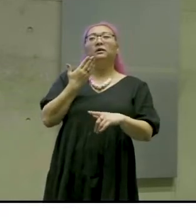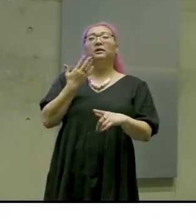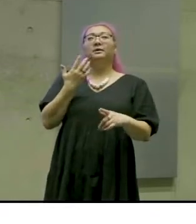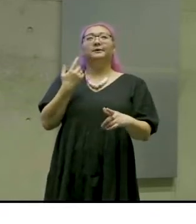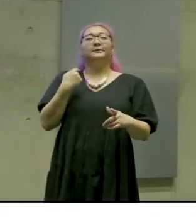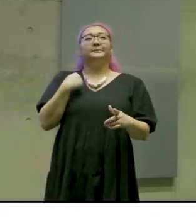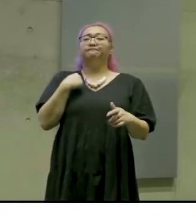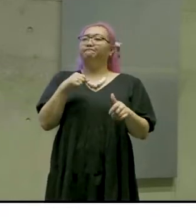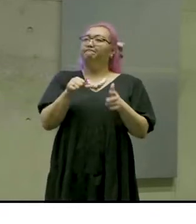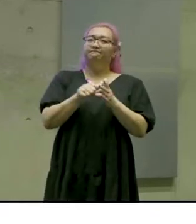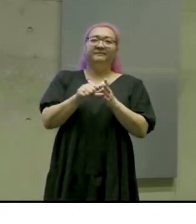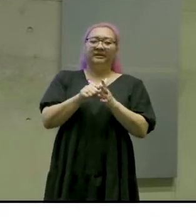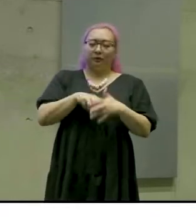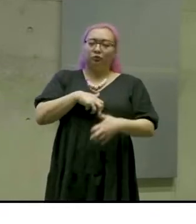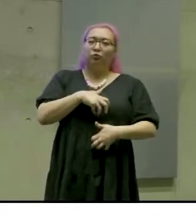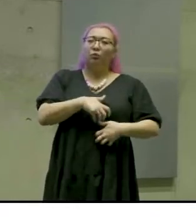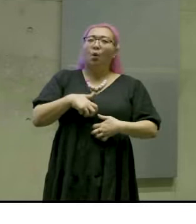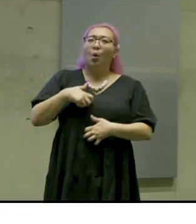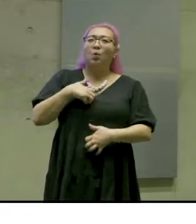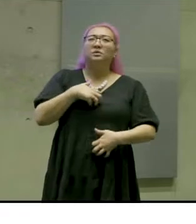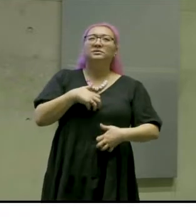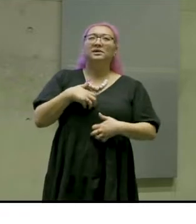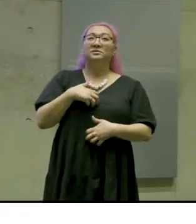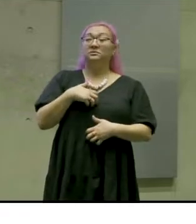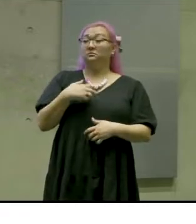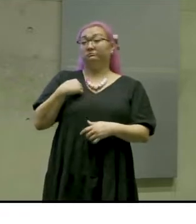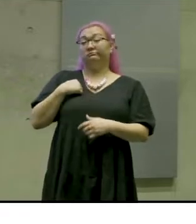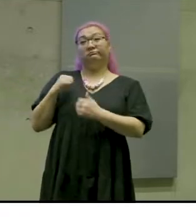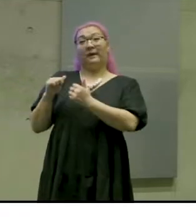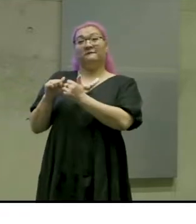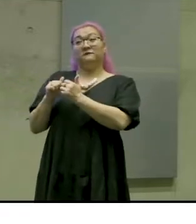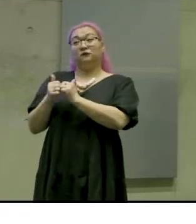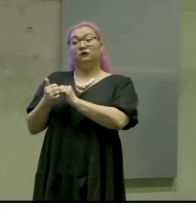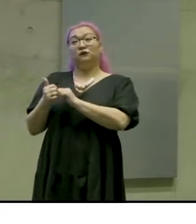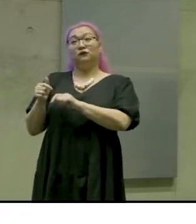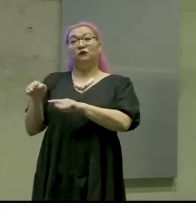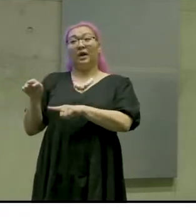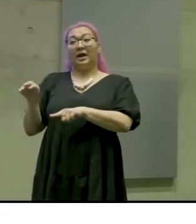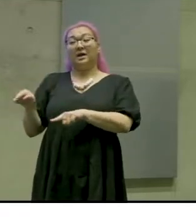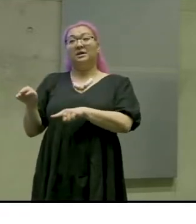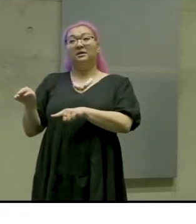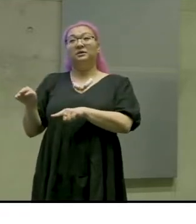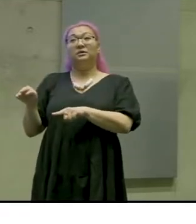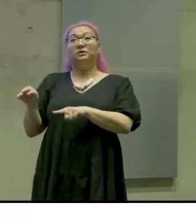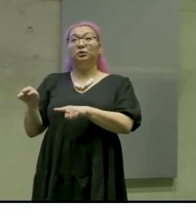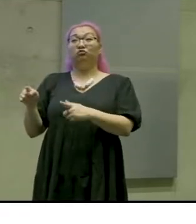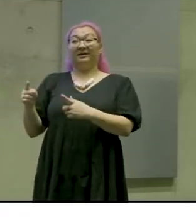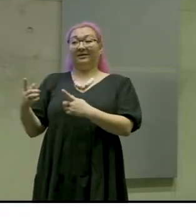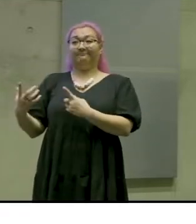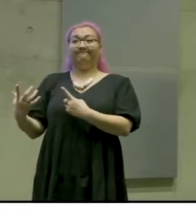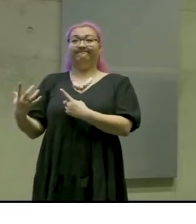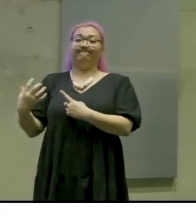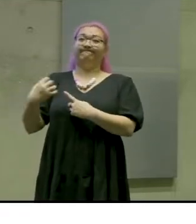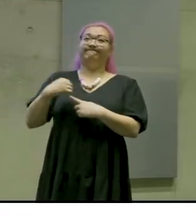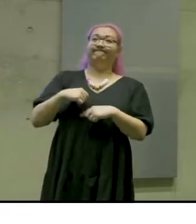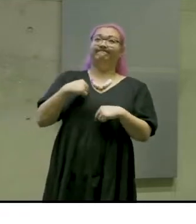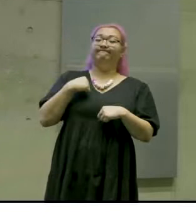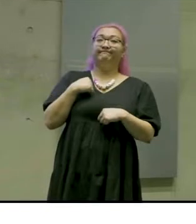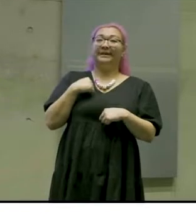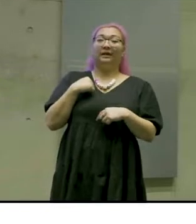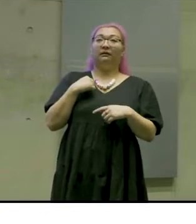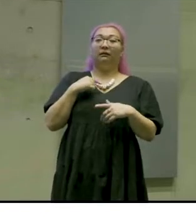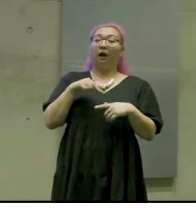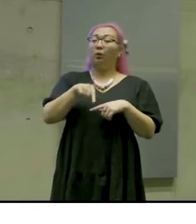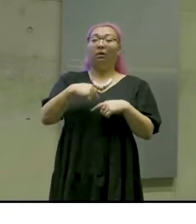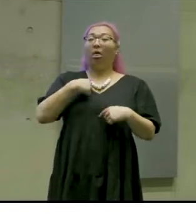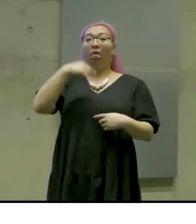actually taking advantage of my, of being too naive or too passive. And my coping